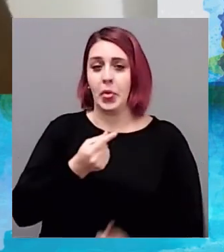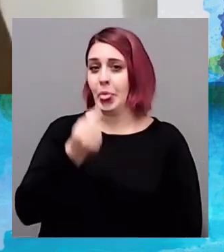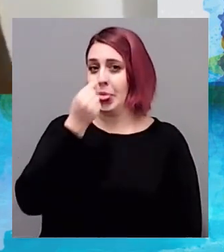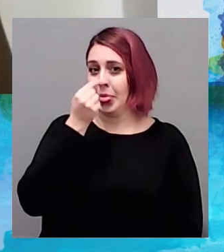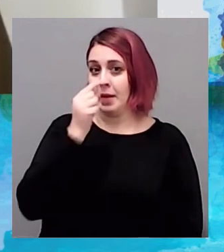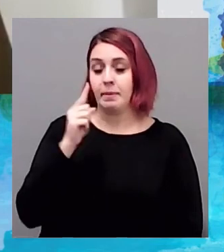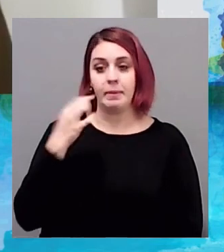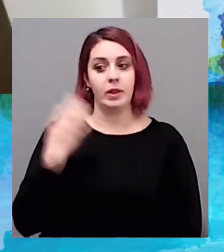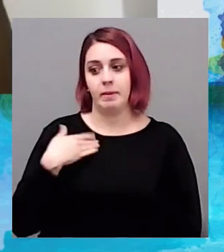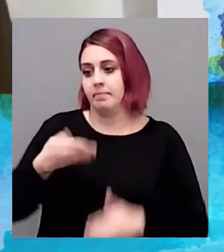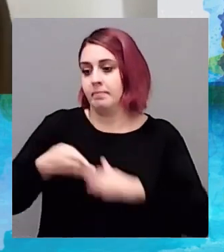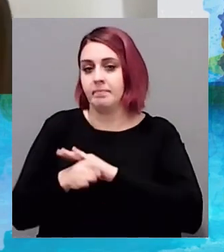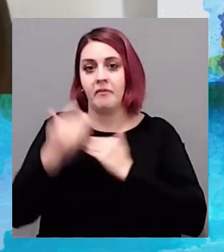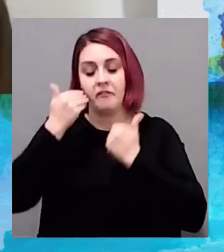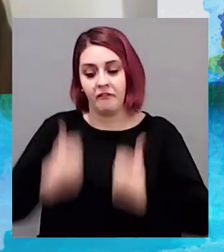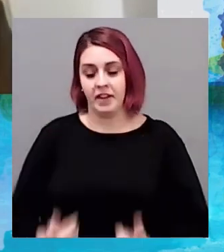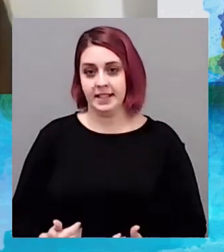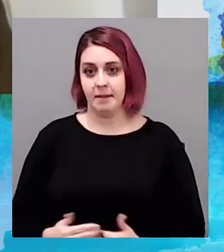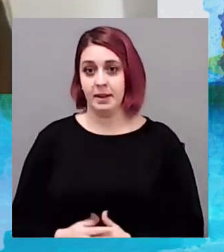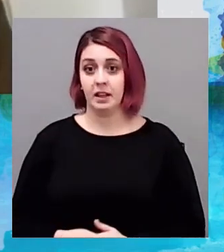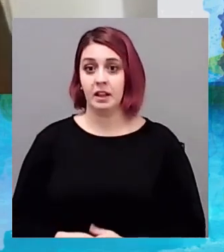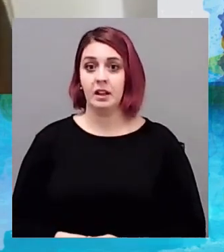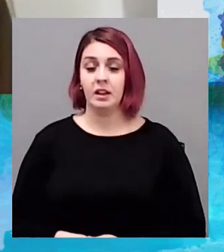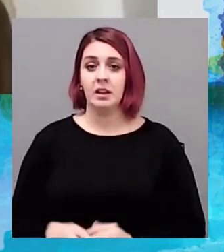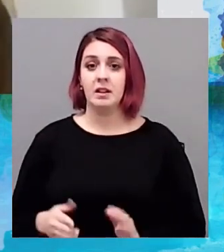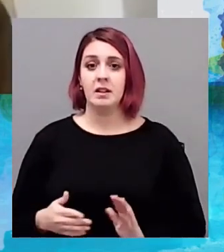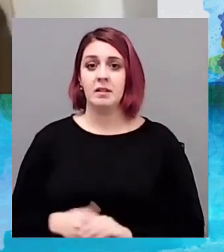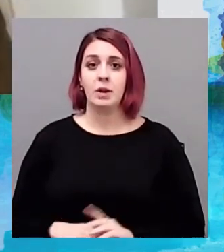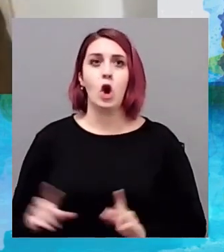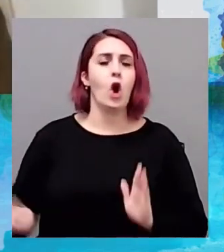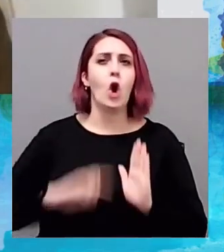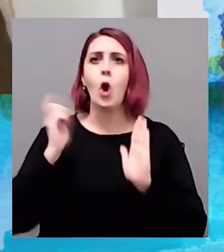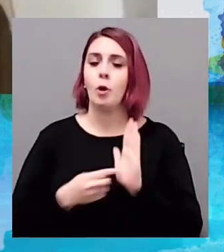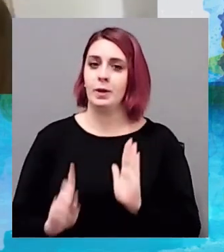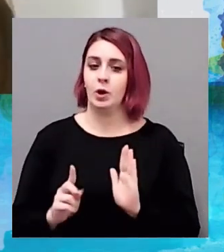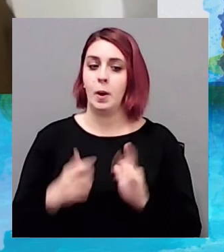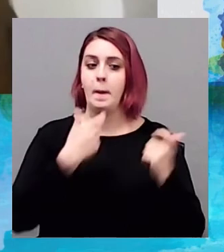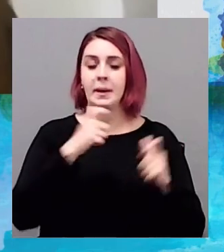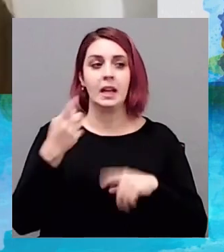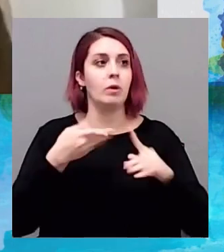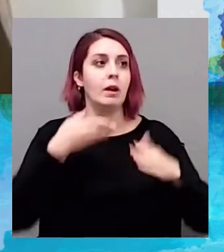the building. It has to be accessible. The building has to be accessible. And